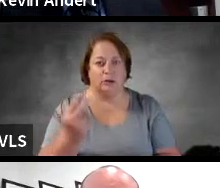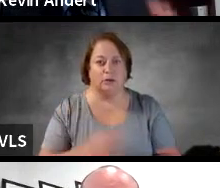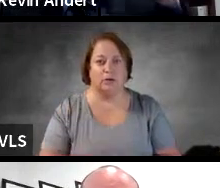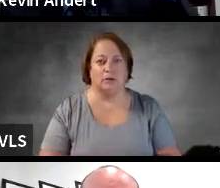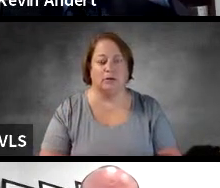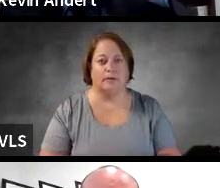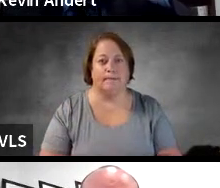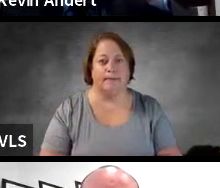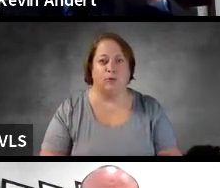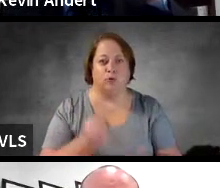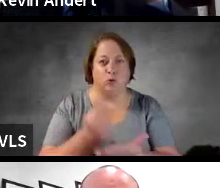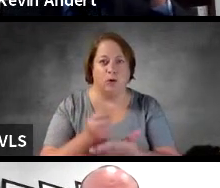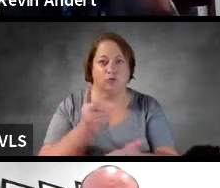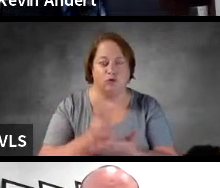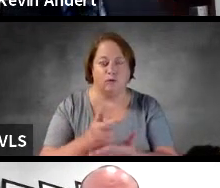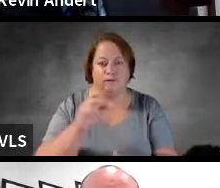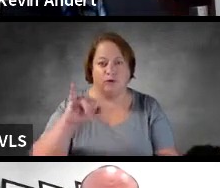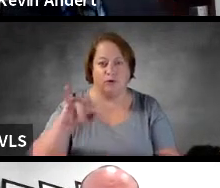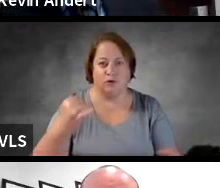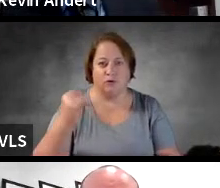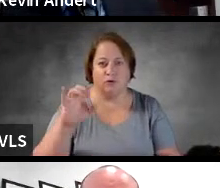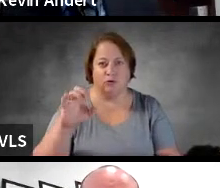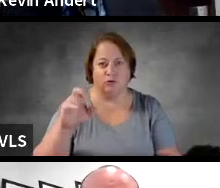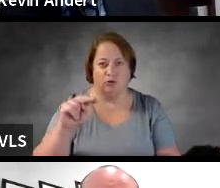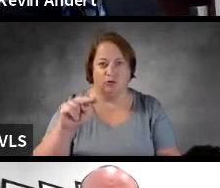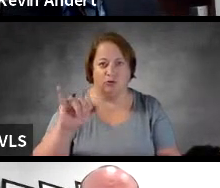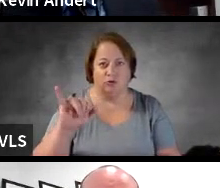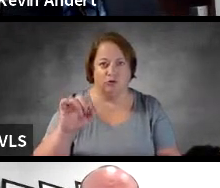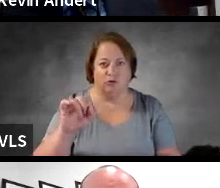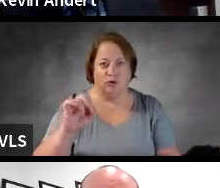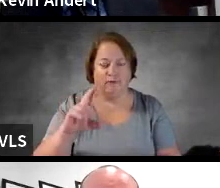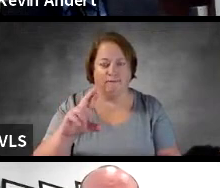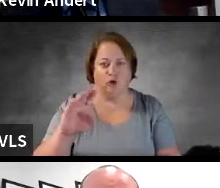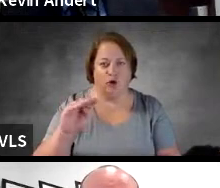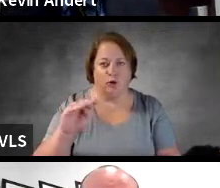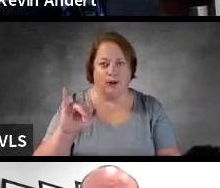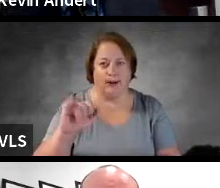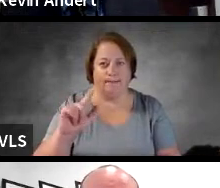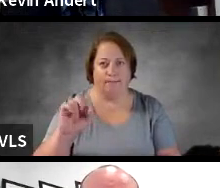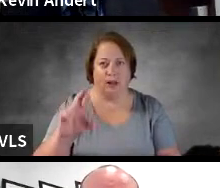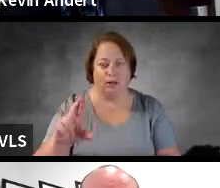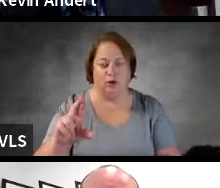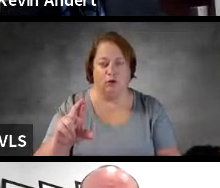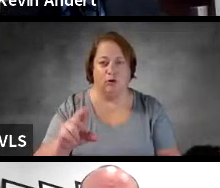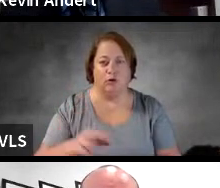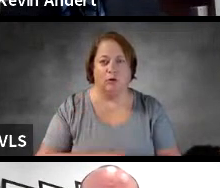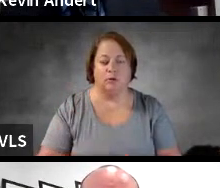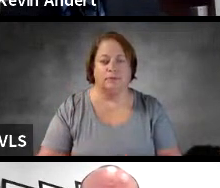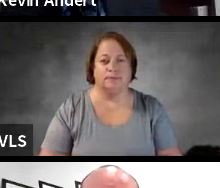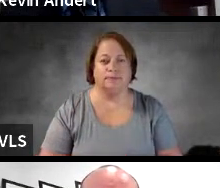to approve Jennifer Miller as the chairman of the governing council.